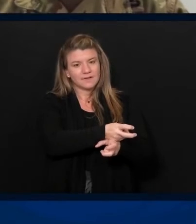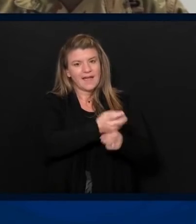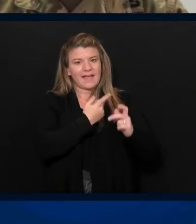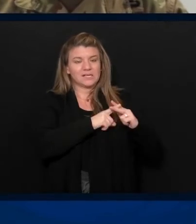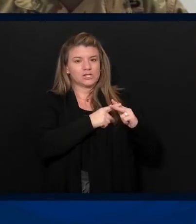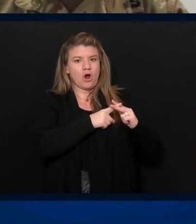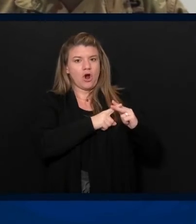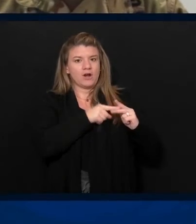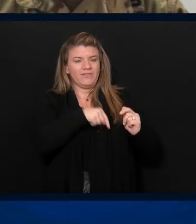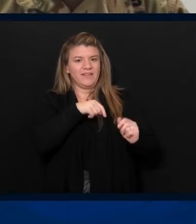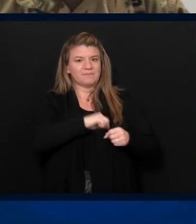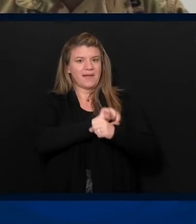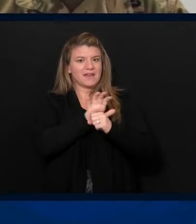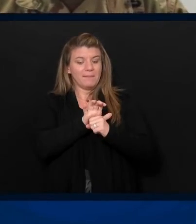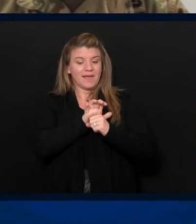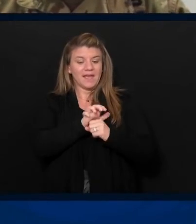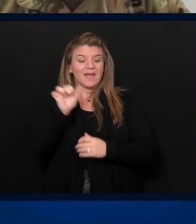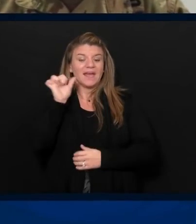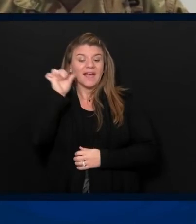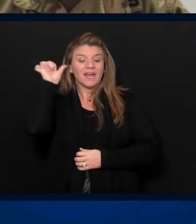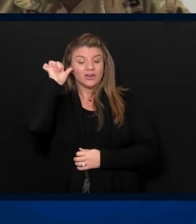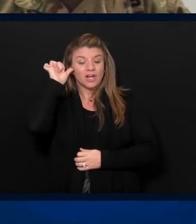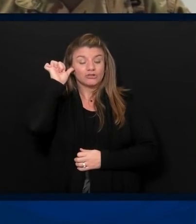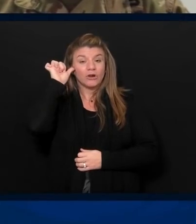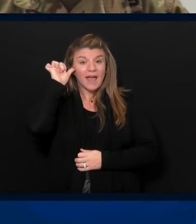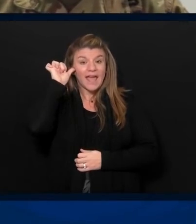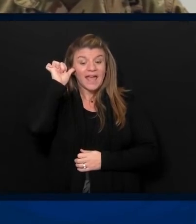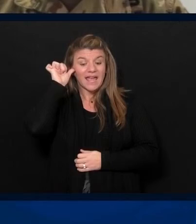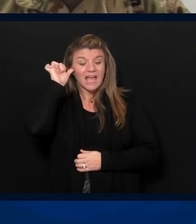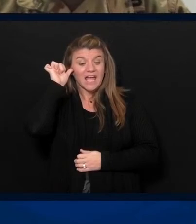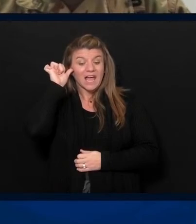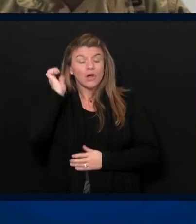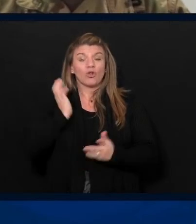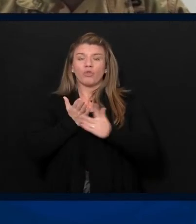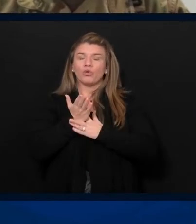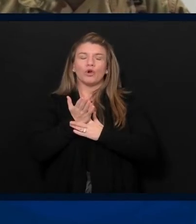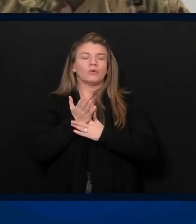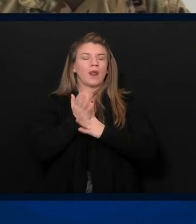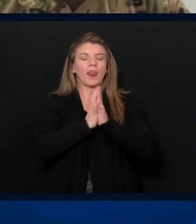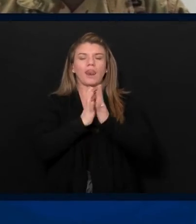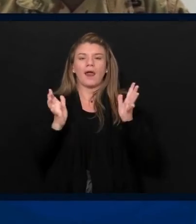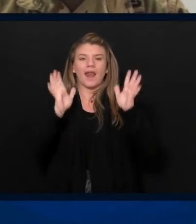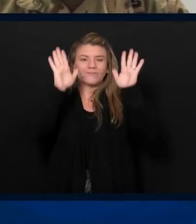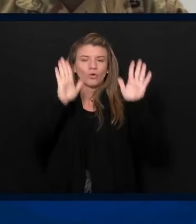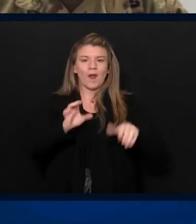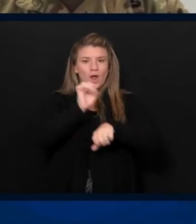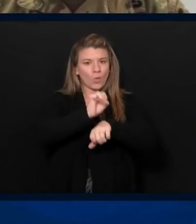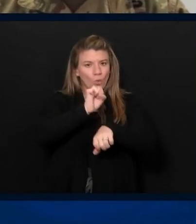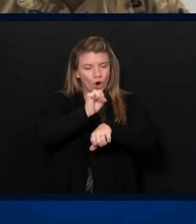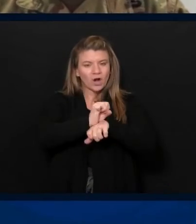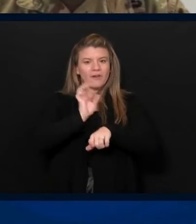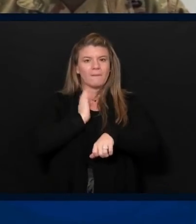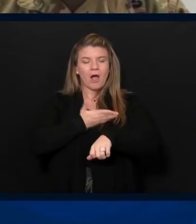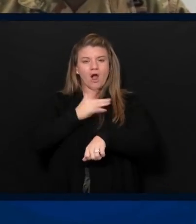start of the pandemic. And yesterday, through a lot of great work from the Interagency Task